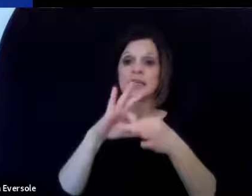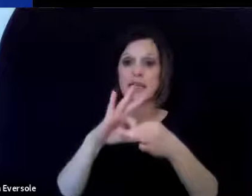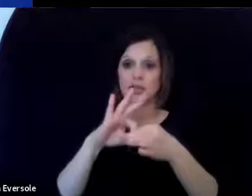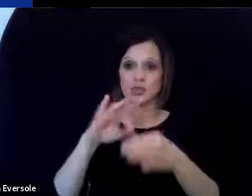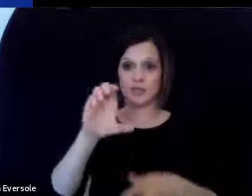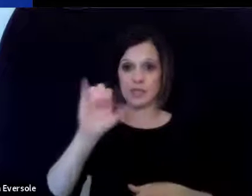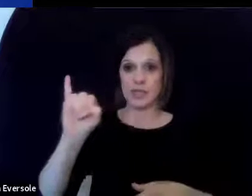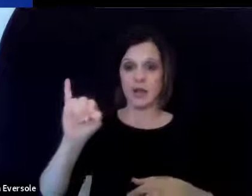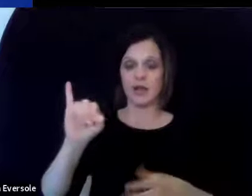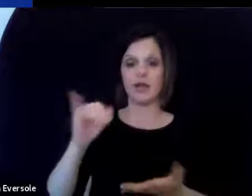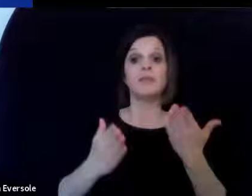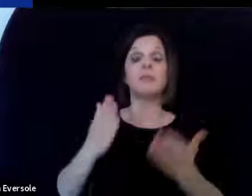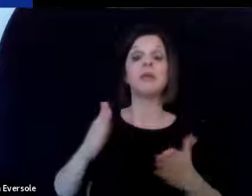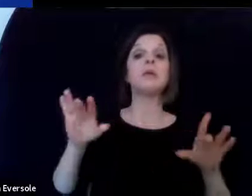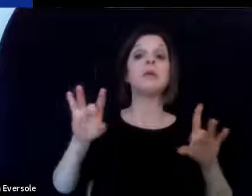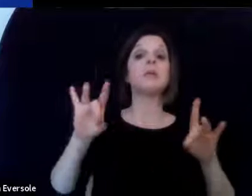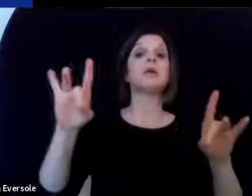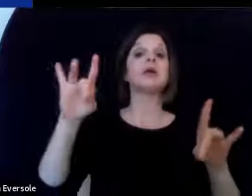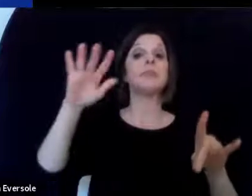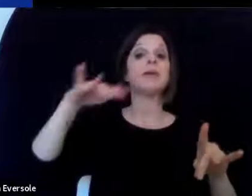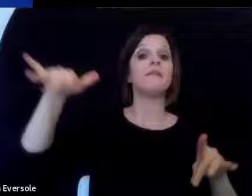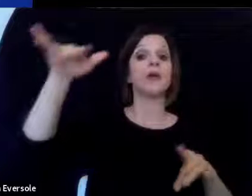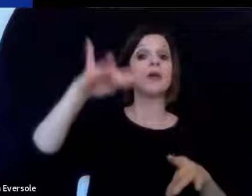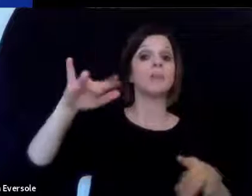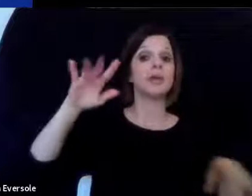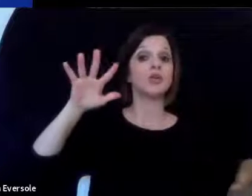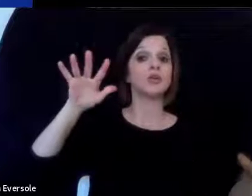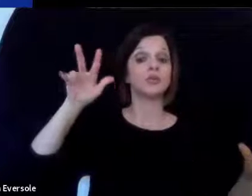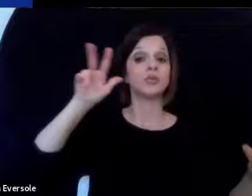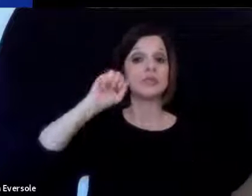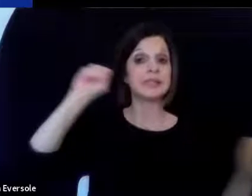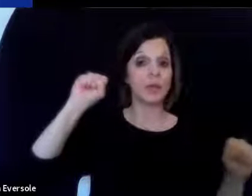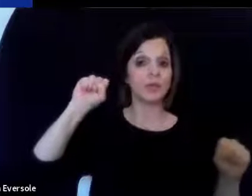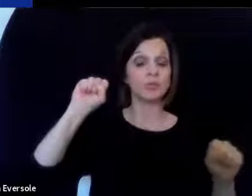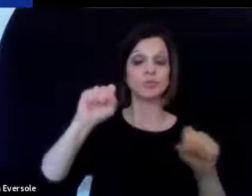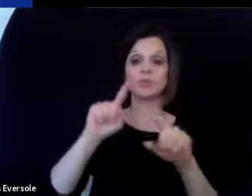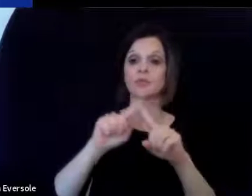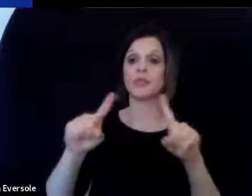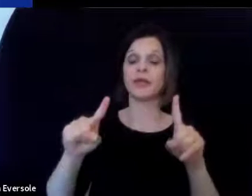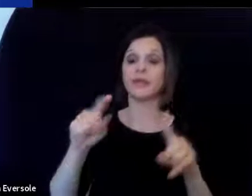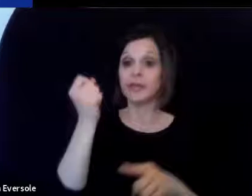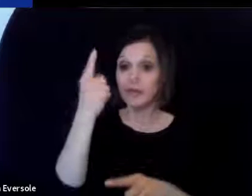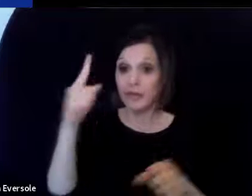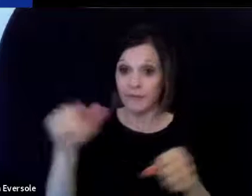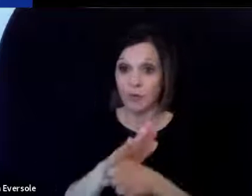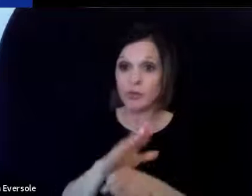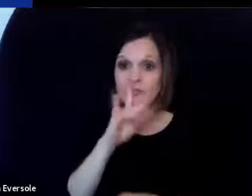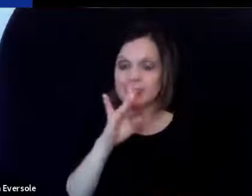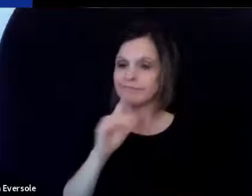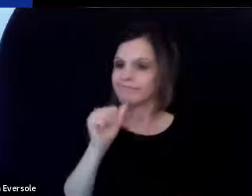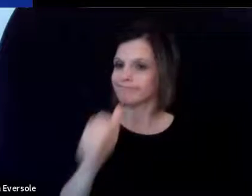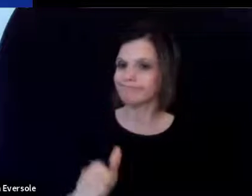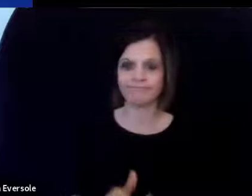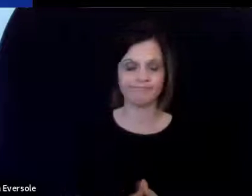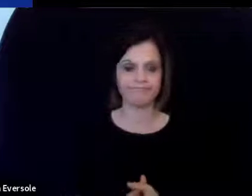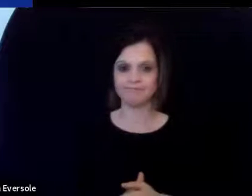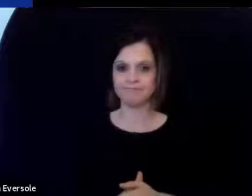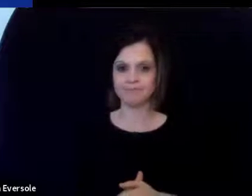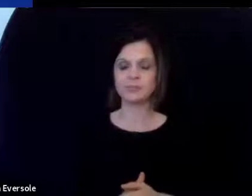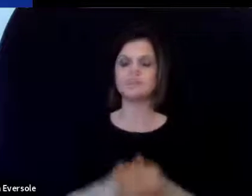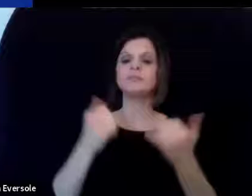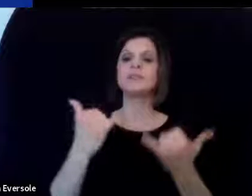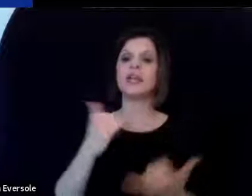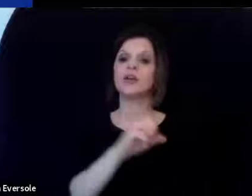range. But that is where the hearing problems emanate from. Another thing. Hey, Susan? Yep. Let's do a